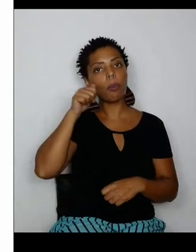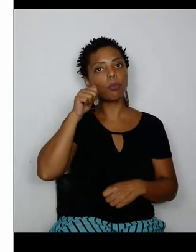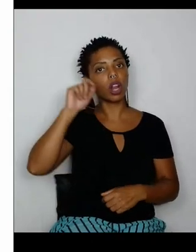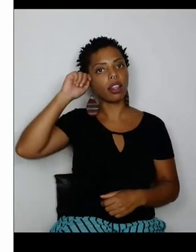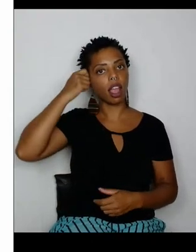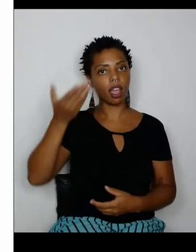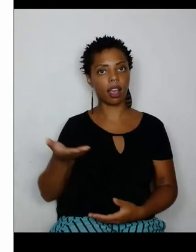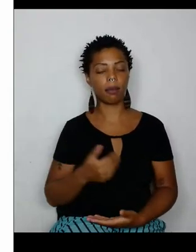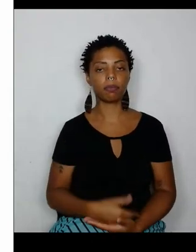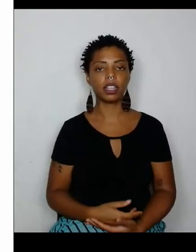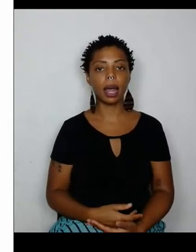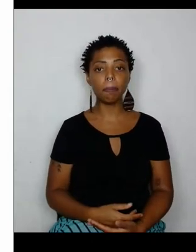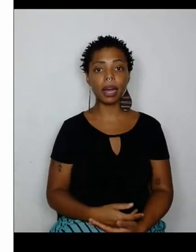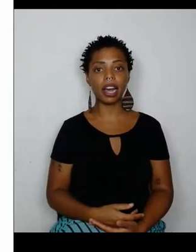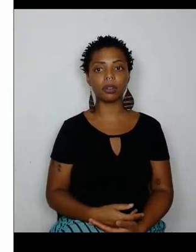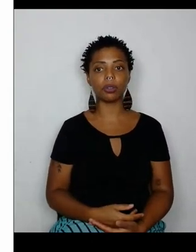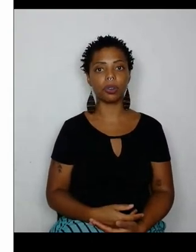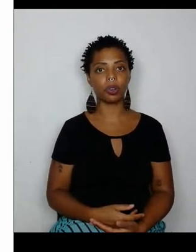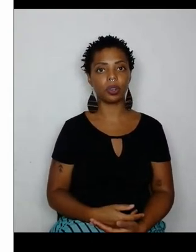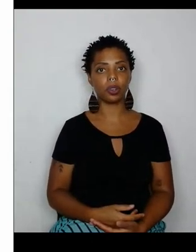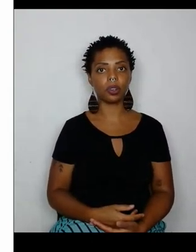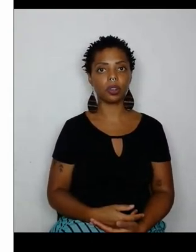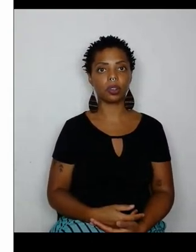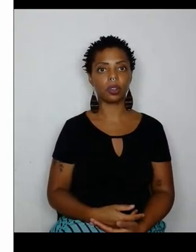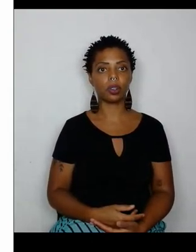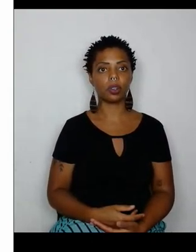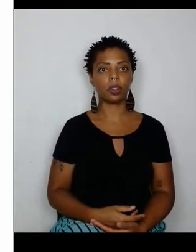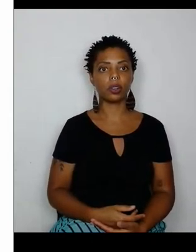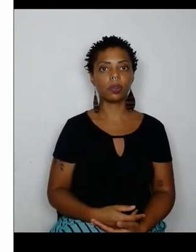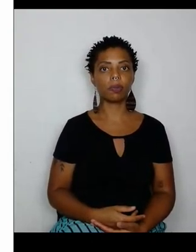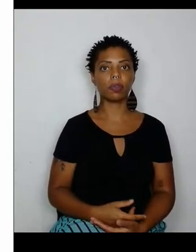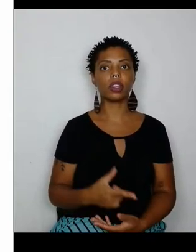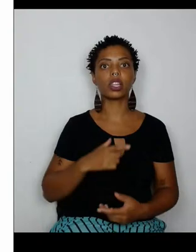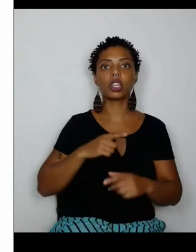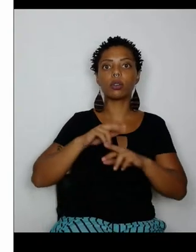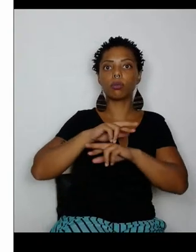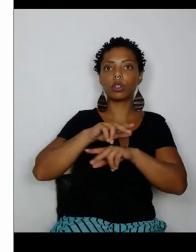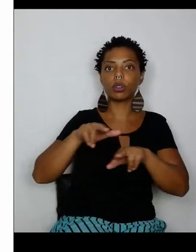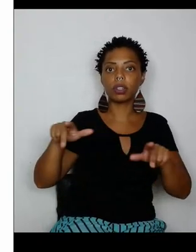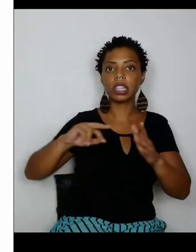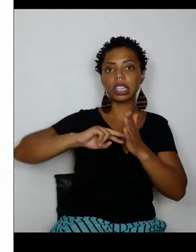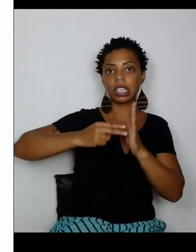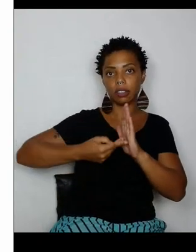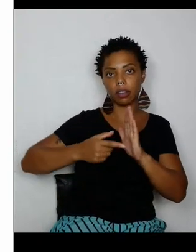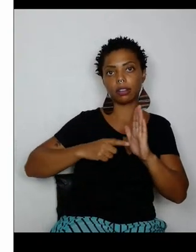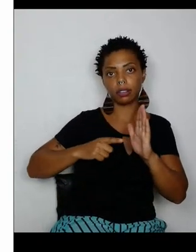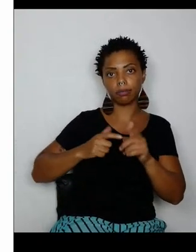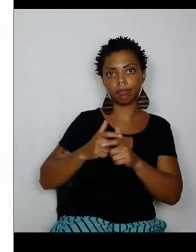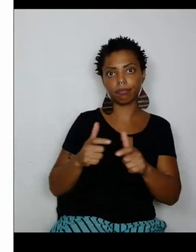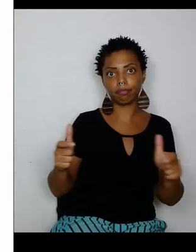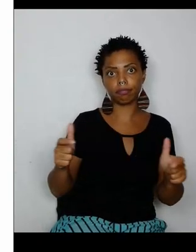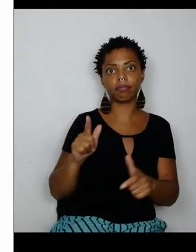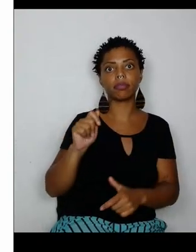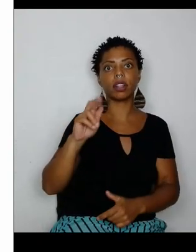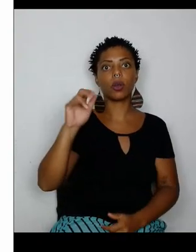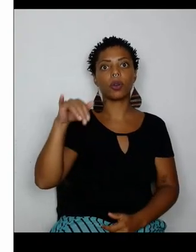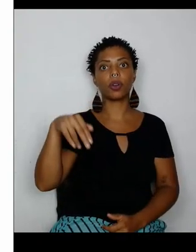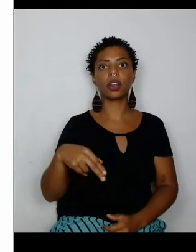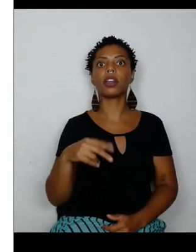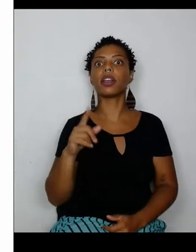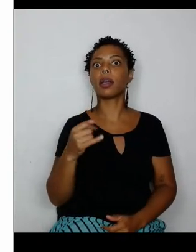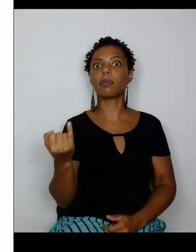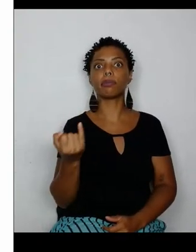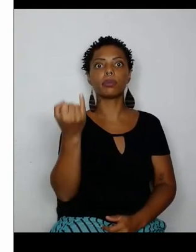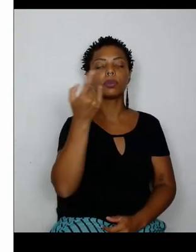ever-expanded multiplicity of meanings gauguin is definitive from his oscillation between incarnation and dematerialization here he